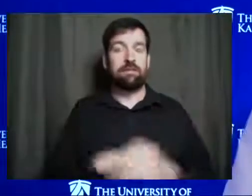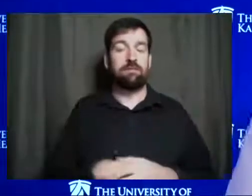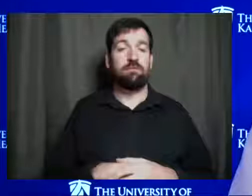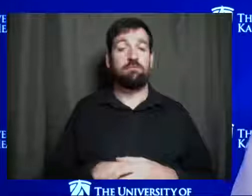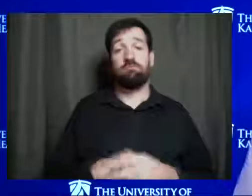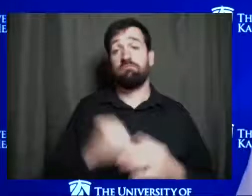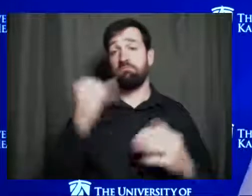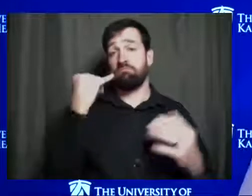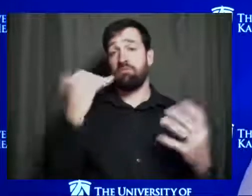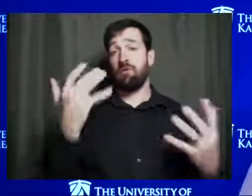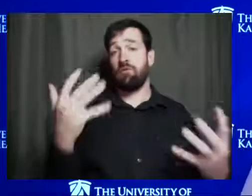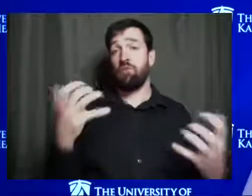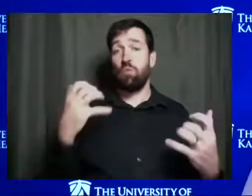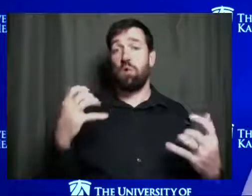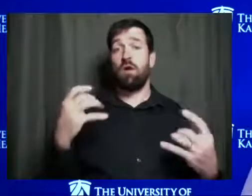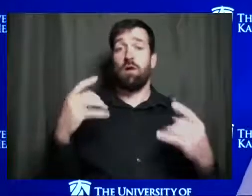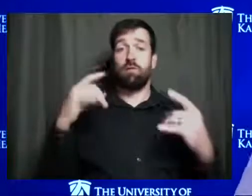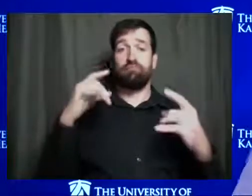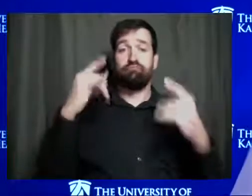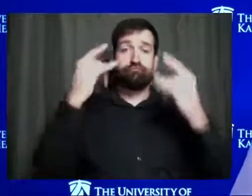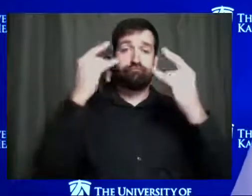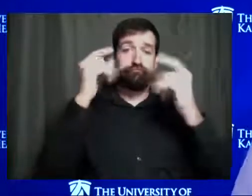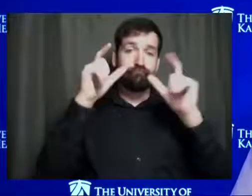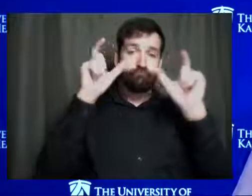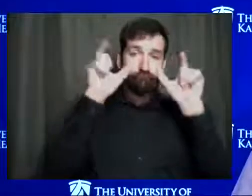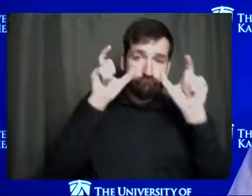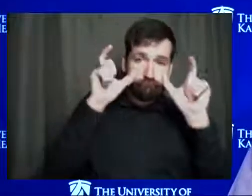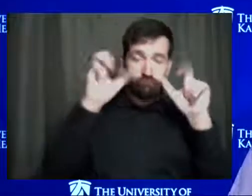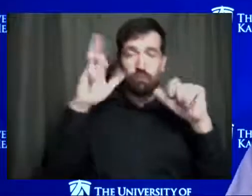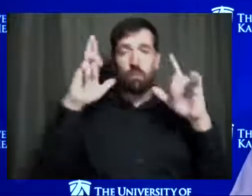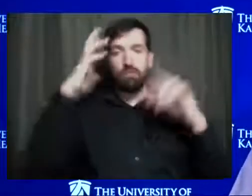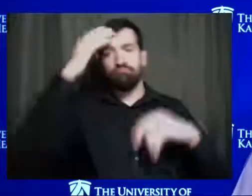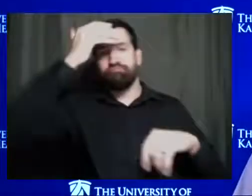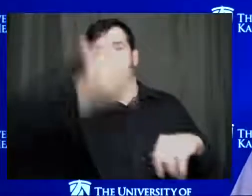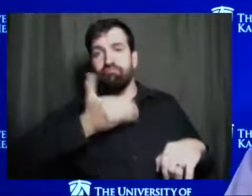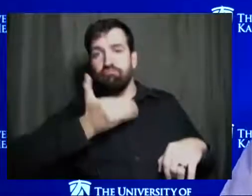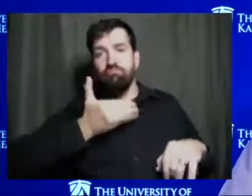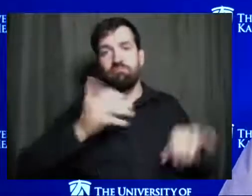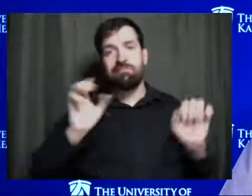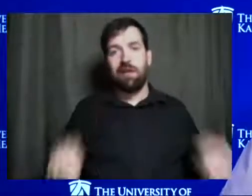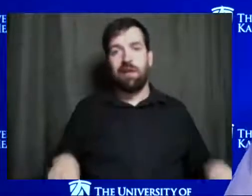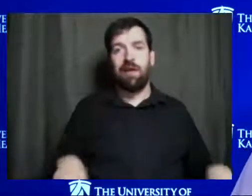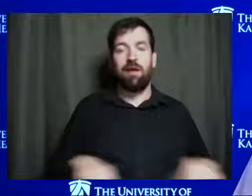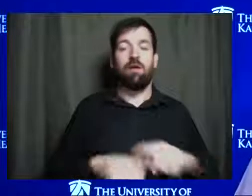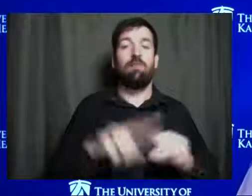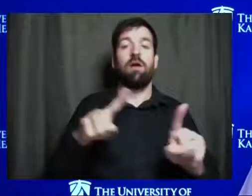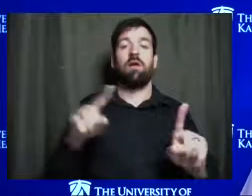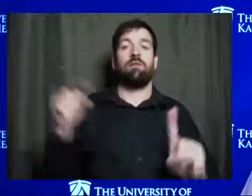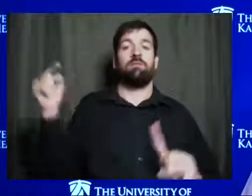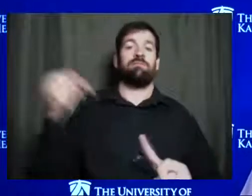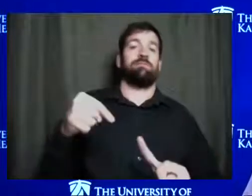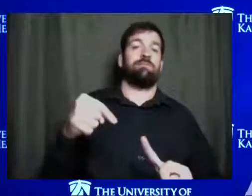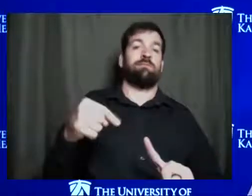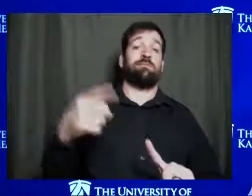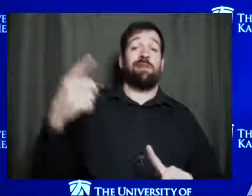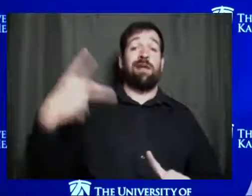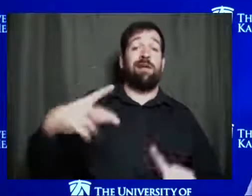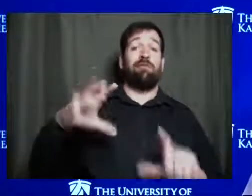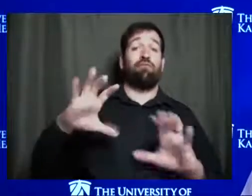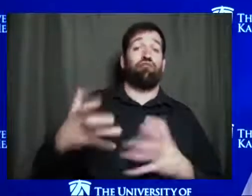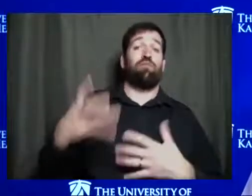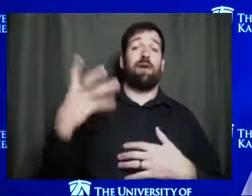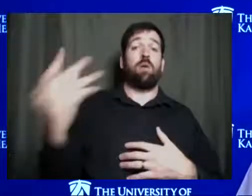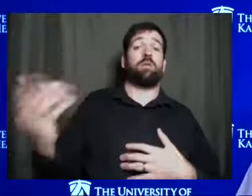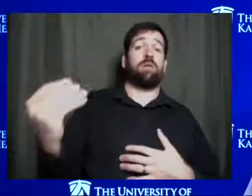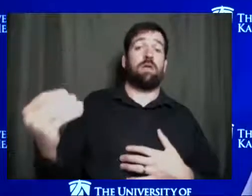a face shield or eye protection with that. But again, I think what we're looking at here is half the group is outside. The